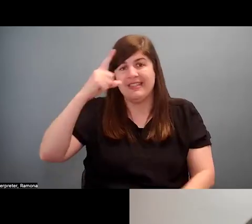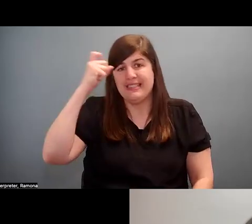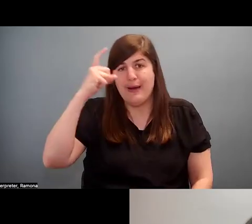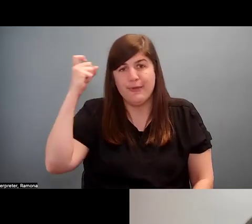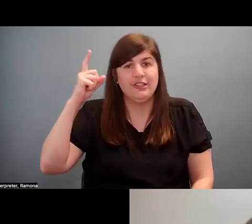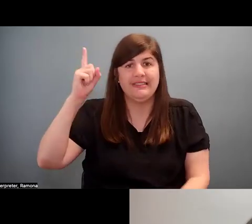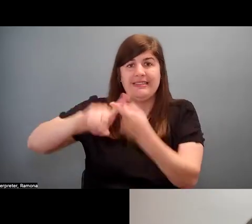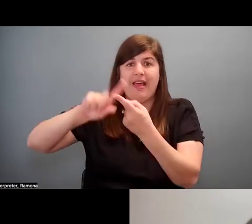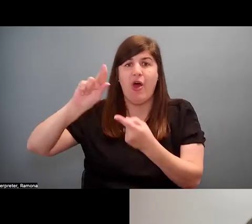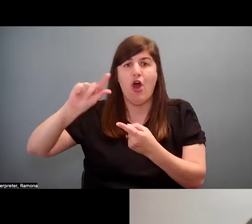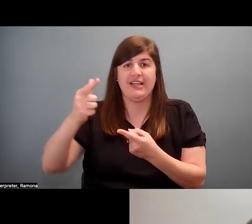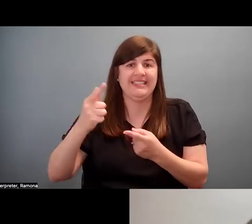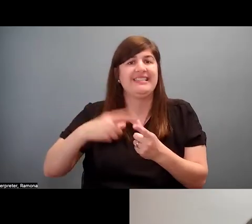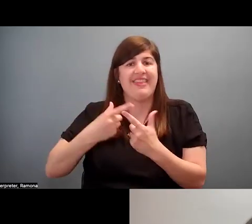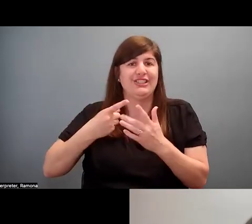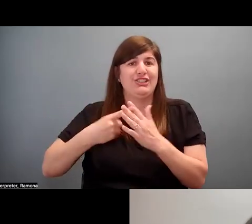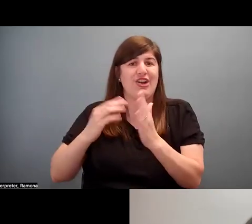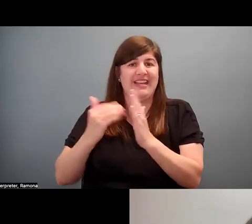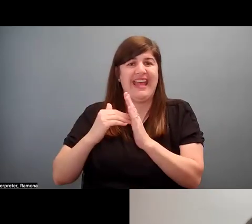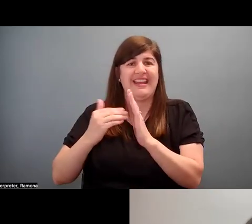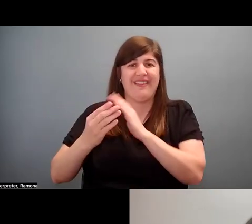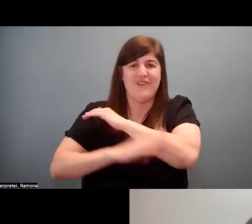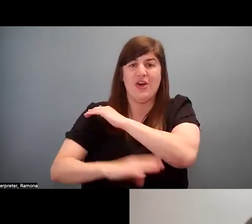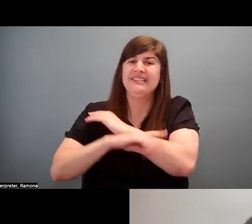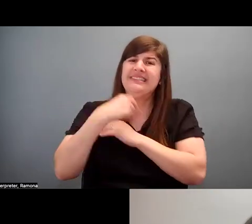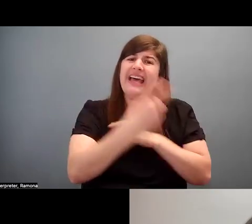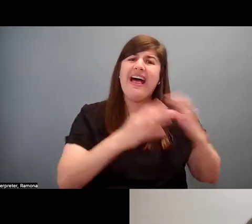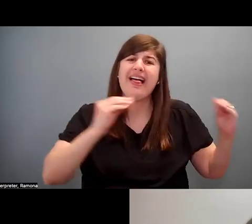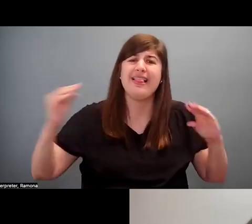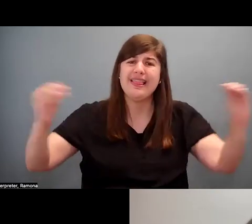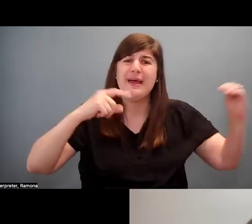until August, and then we'll start again for the fall. So please tell people we exist.